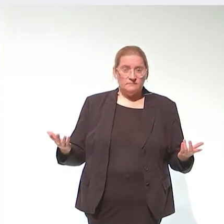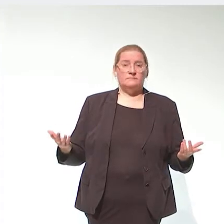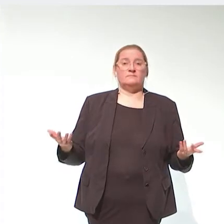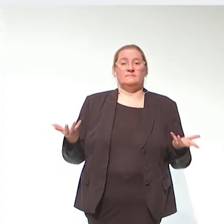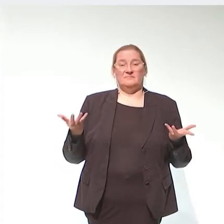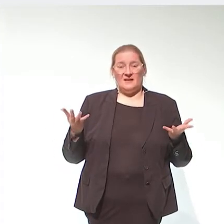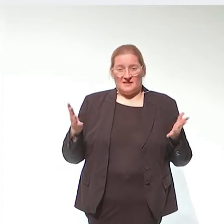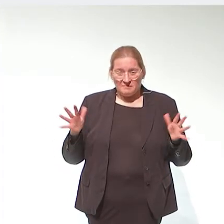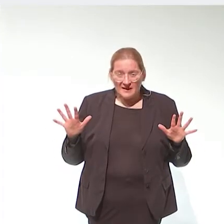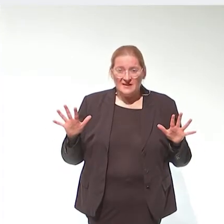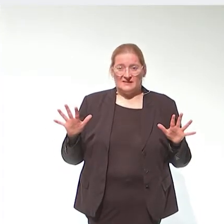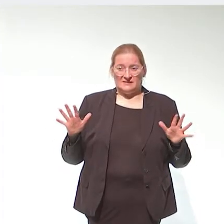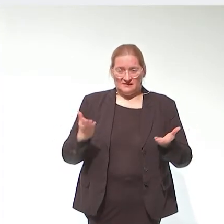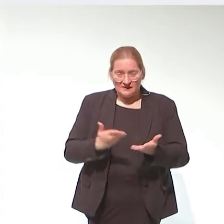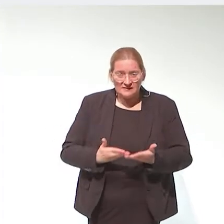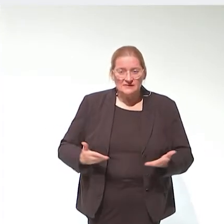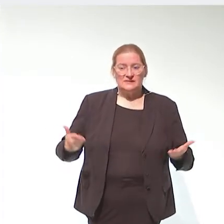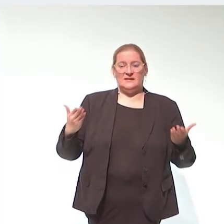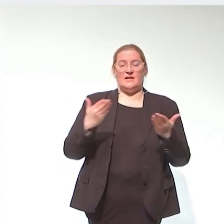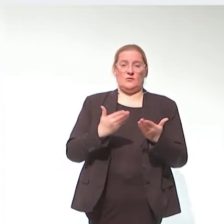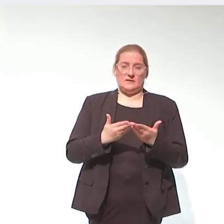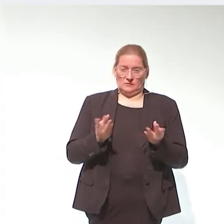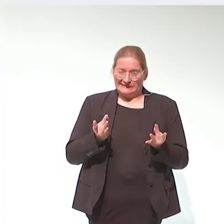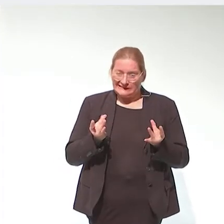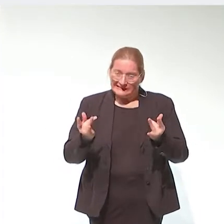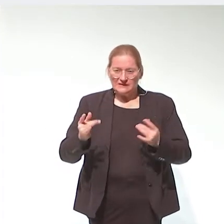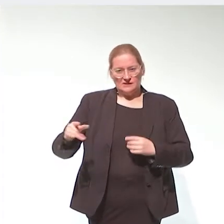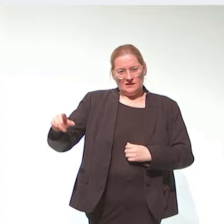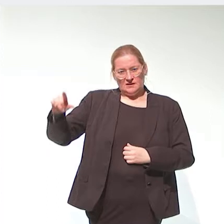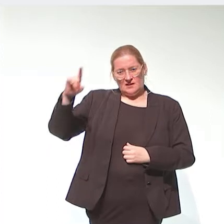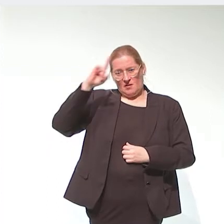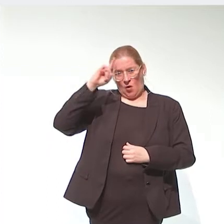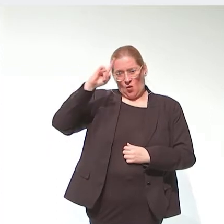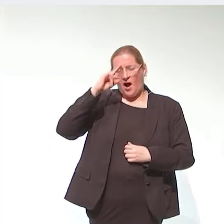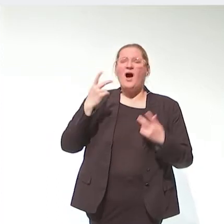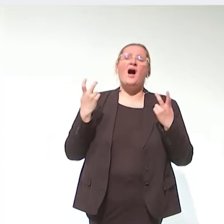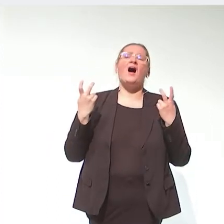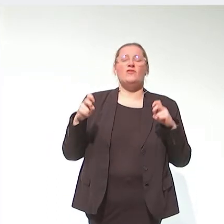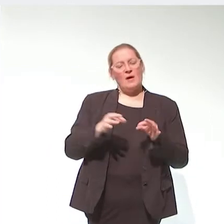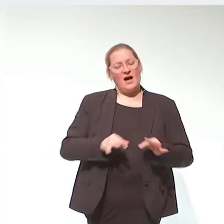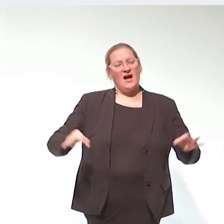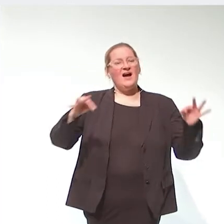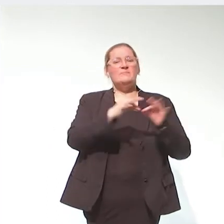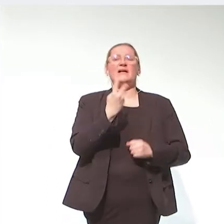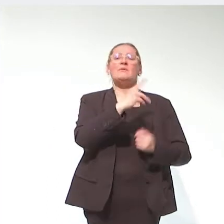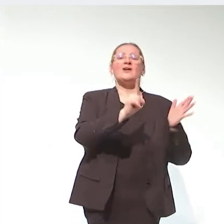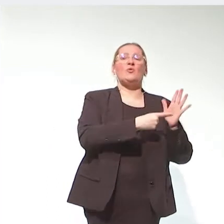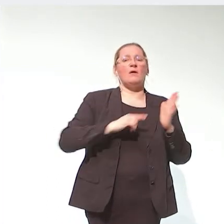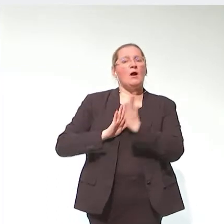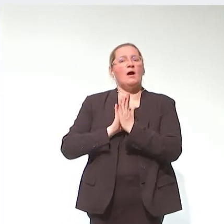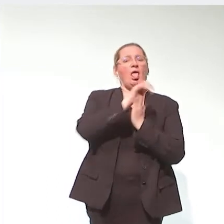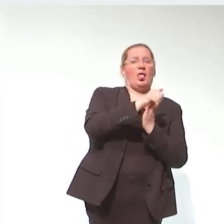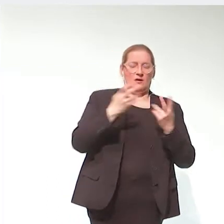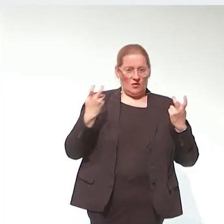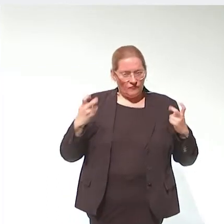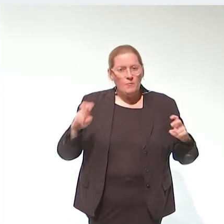and therefore we will be very careful in assessing where to go together. Madame, je vais devoir vous